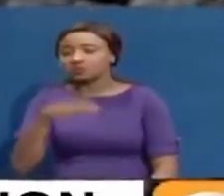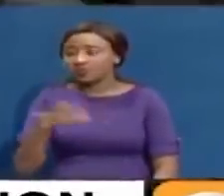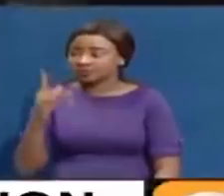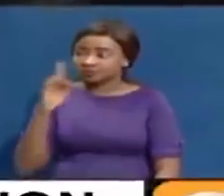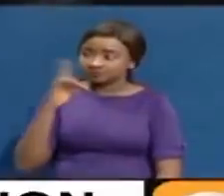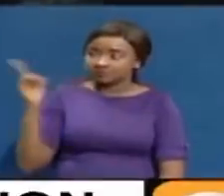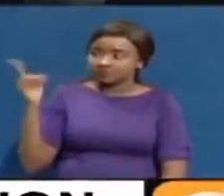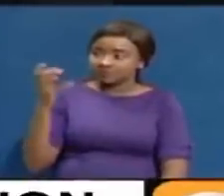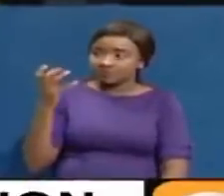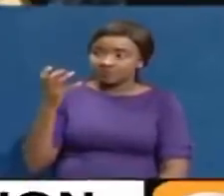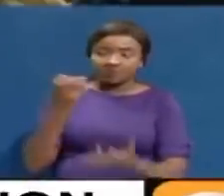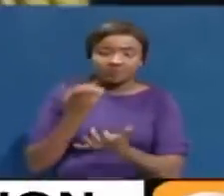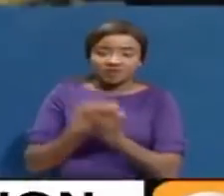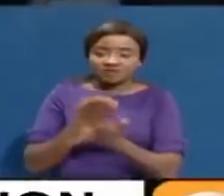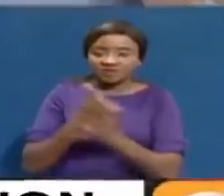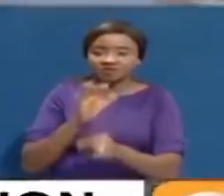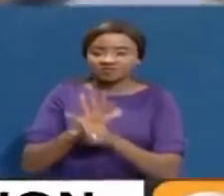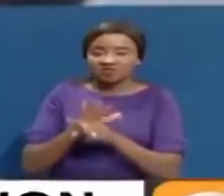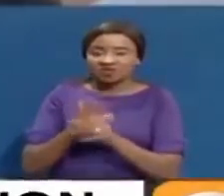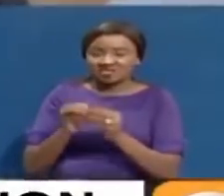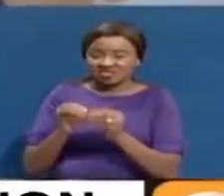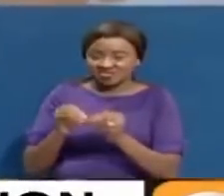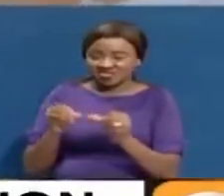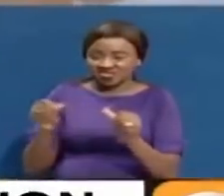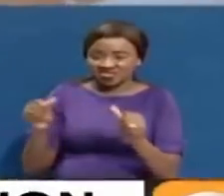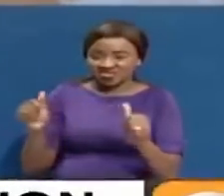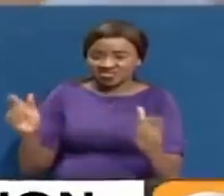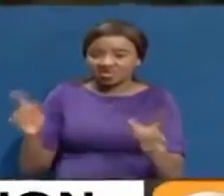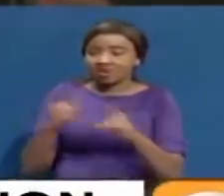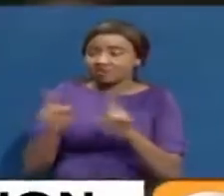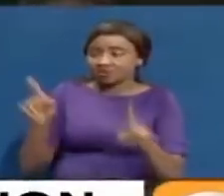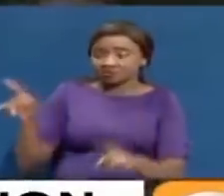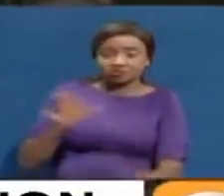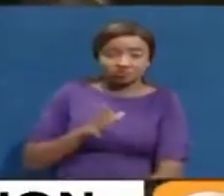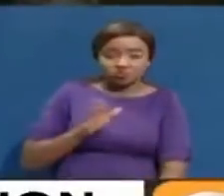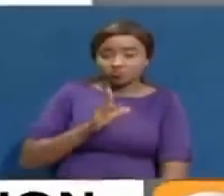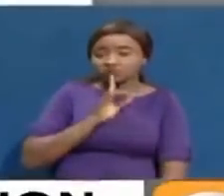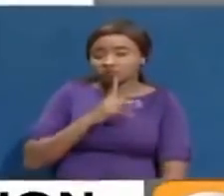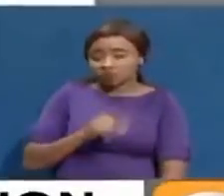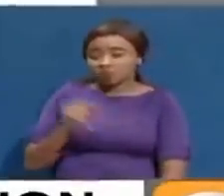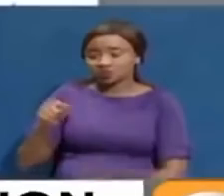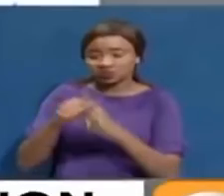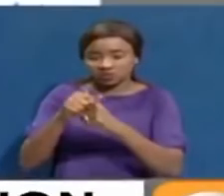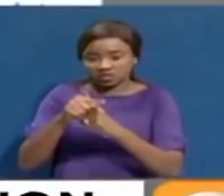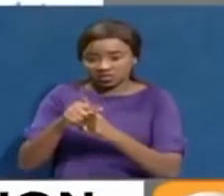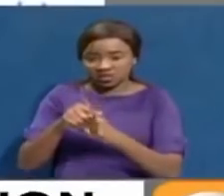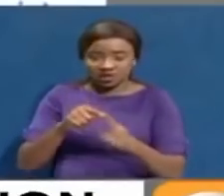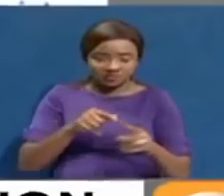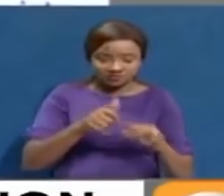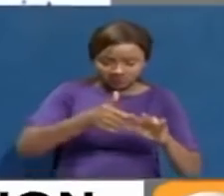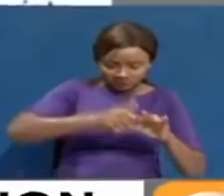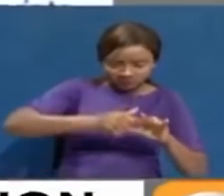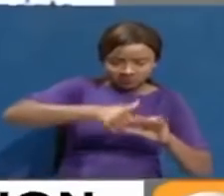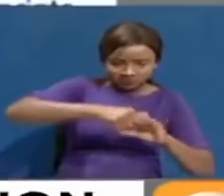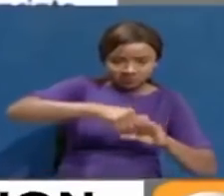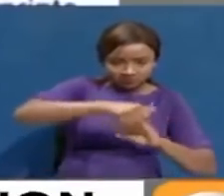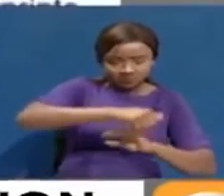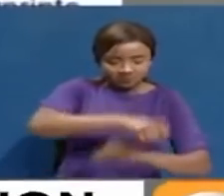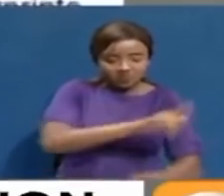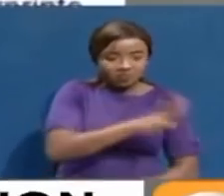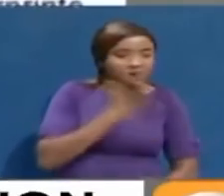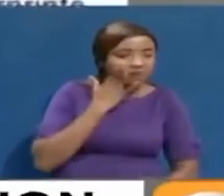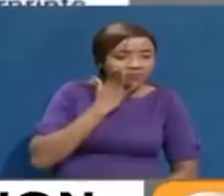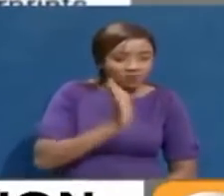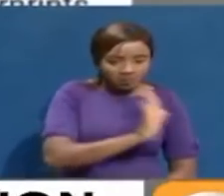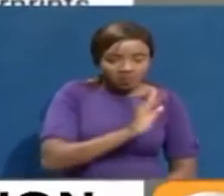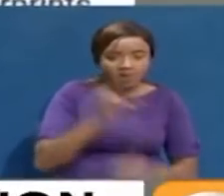lot of the evidence had rotten away in the pit latrine. Wangari has also disclosed that she even cut her fingernails and those of her grandmother